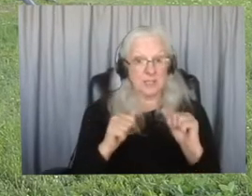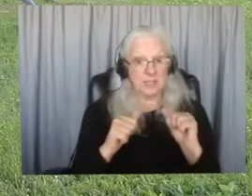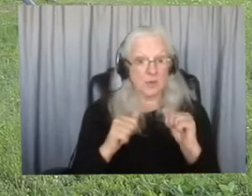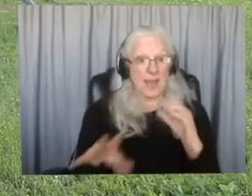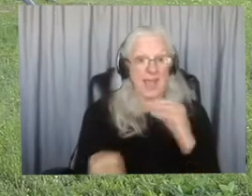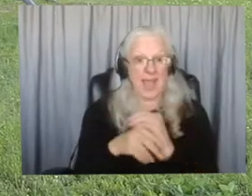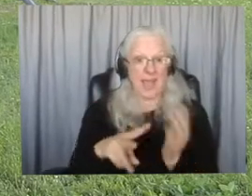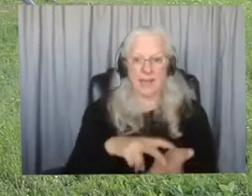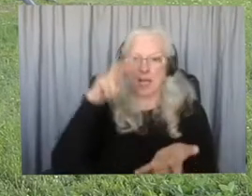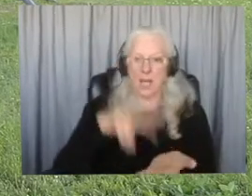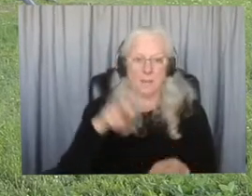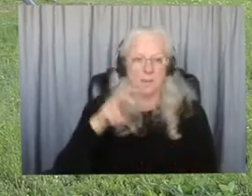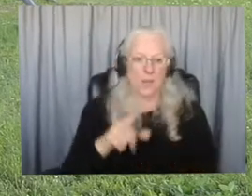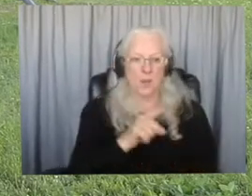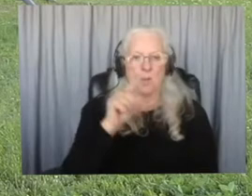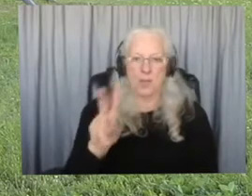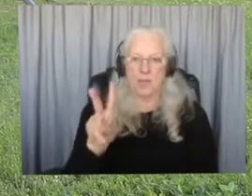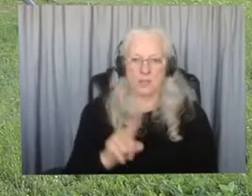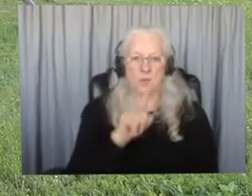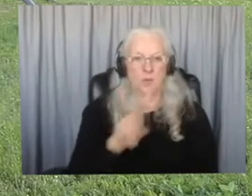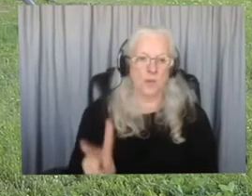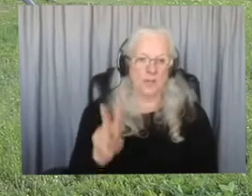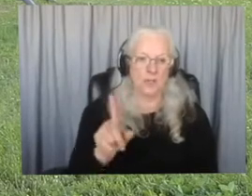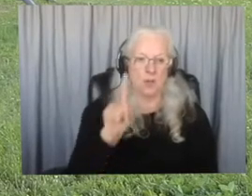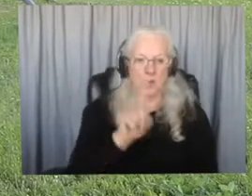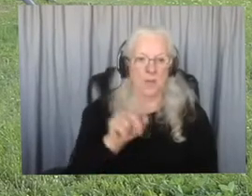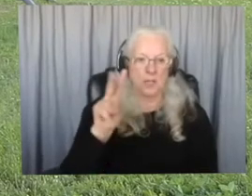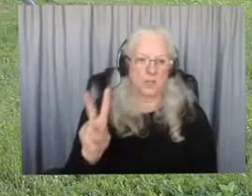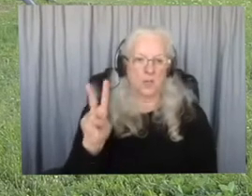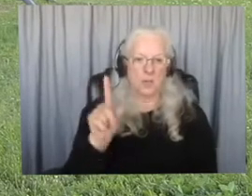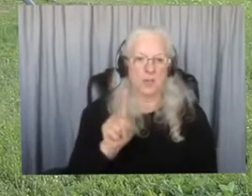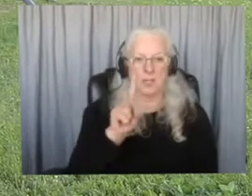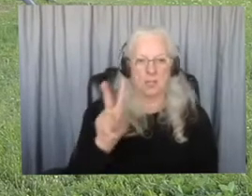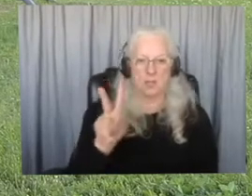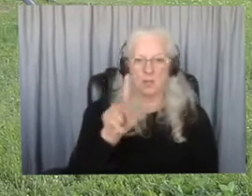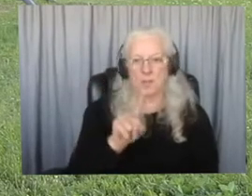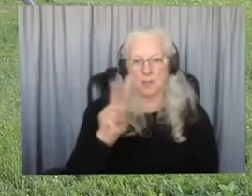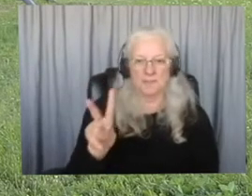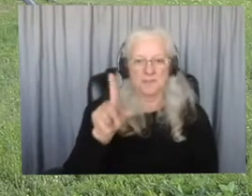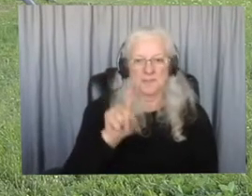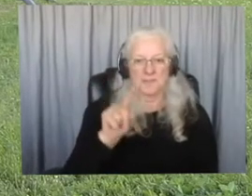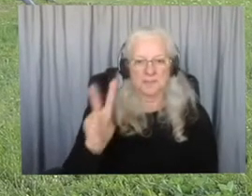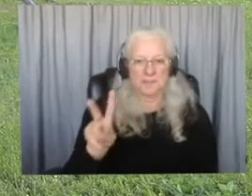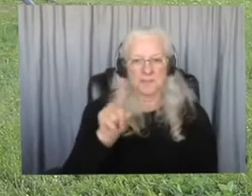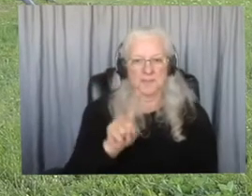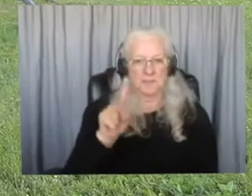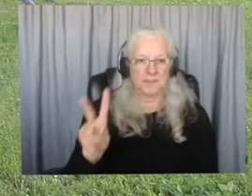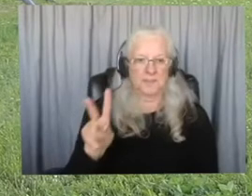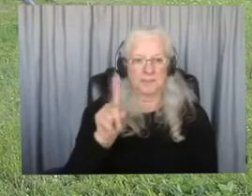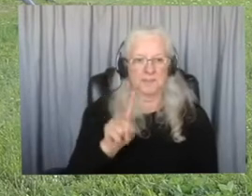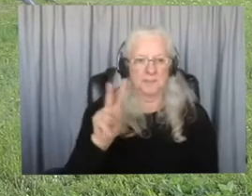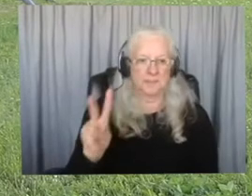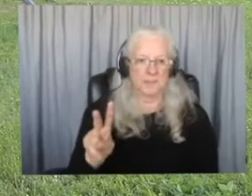two. One, two, one, two. One, two, one, two. One, two, one, two. One, two, one, two. That was a